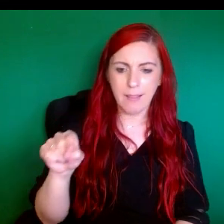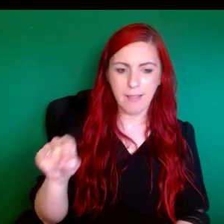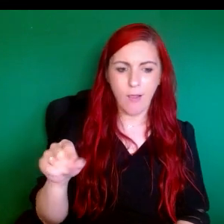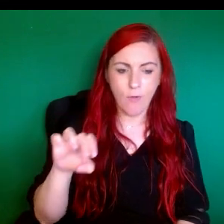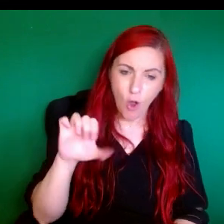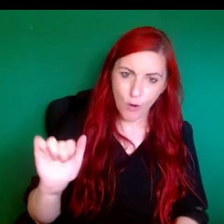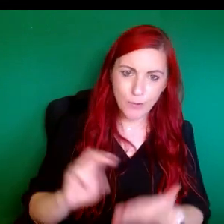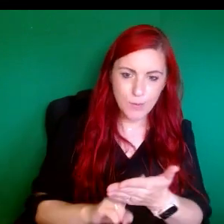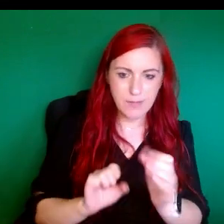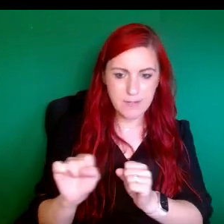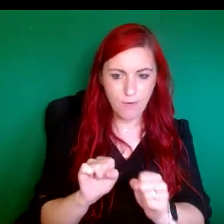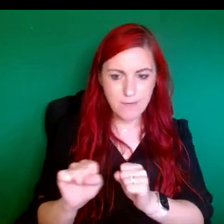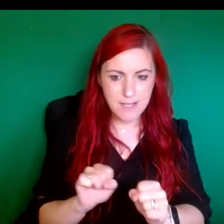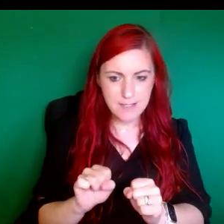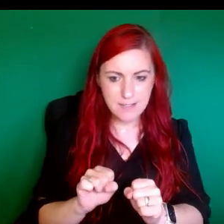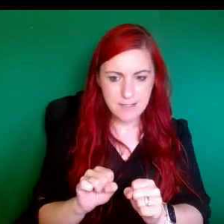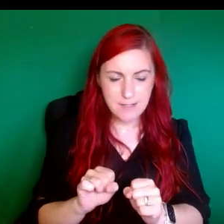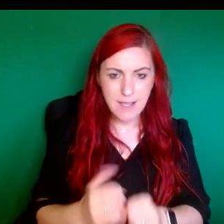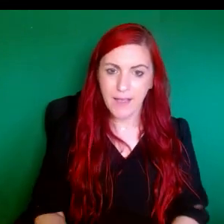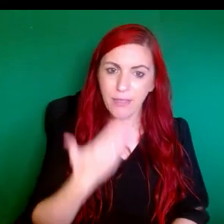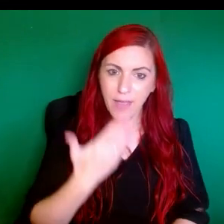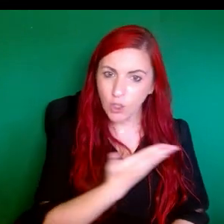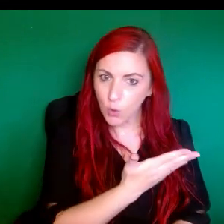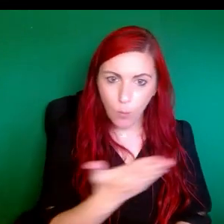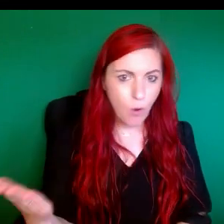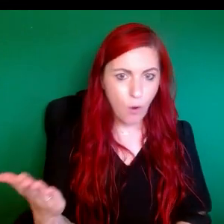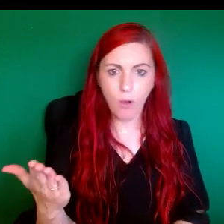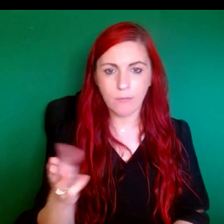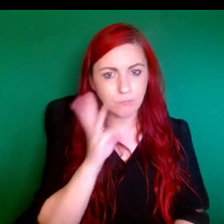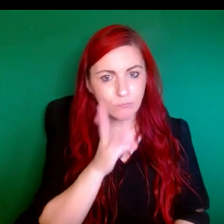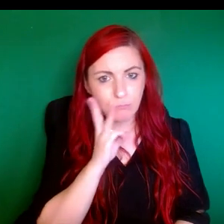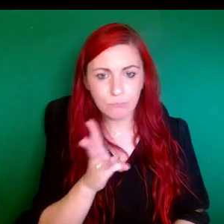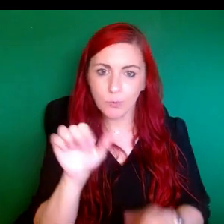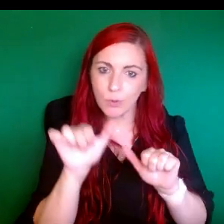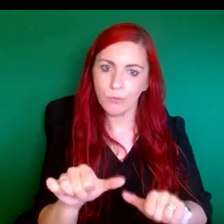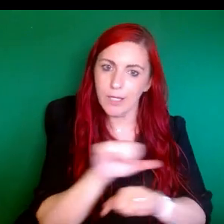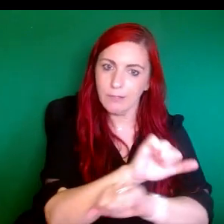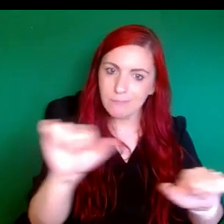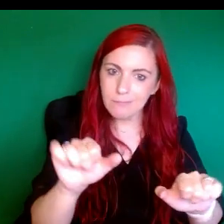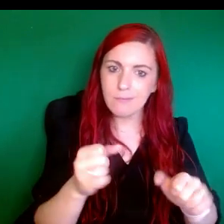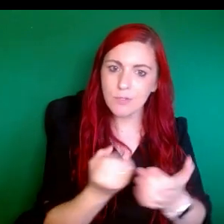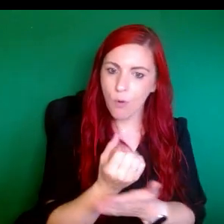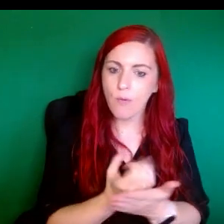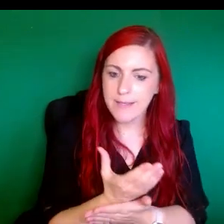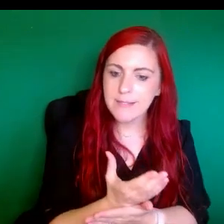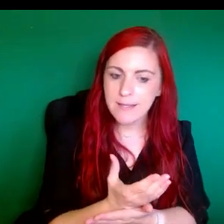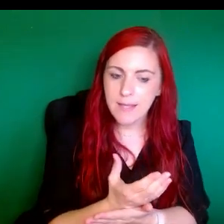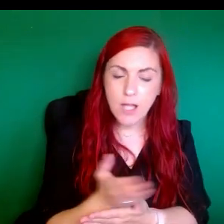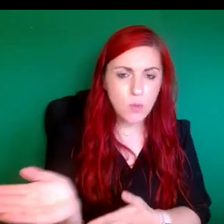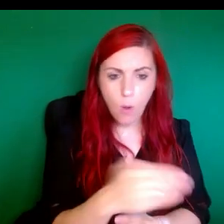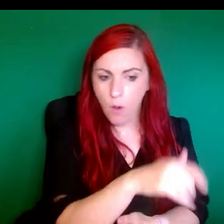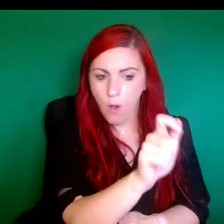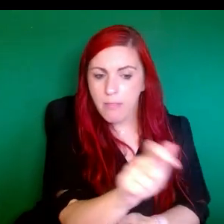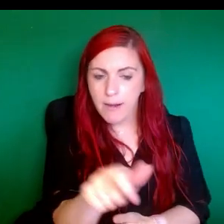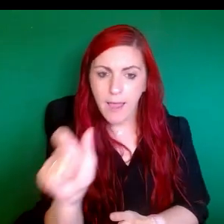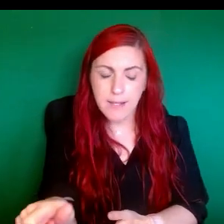you all sincerely for kindly and bravely sharing your stories, and to all our clients who inspire our sense of purpose at COPE Galway